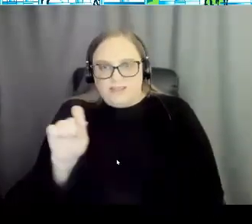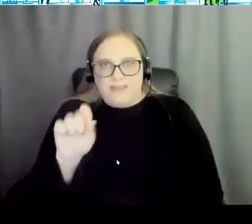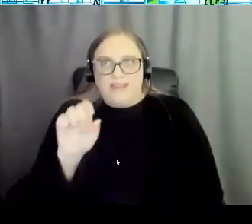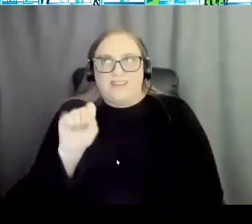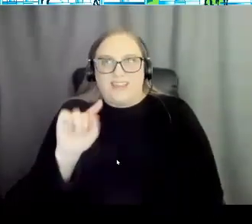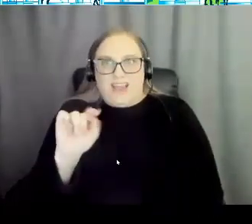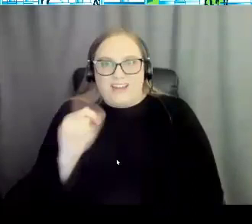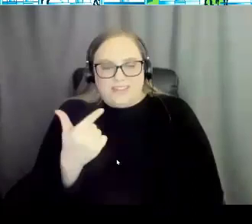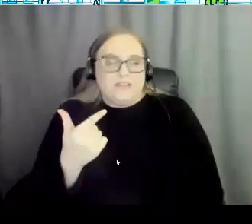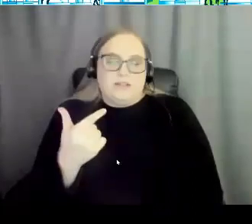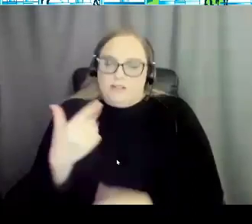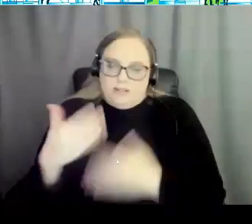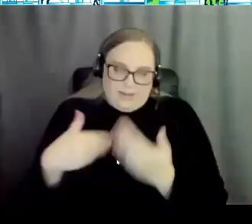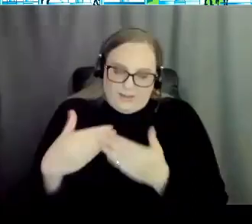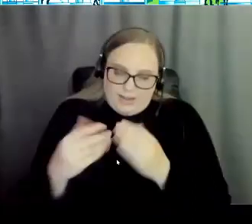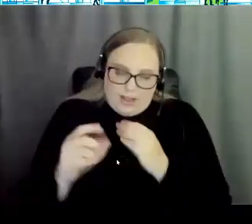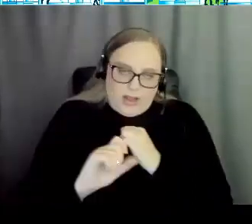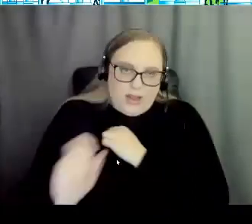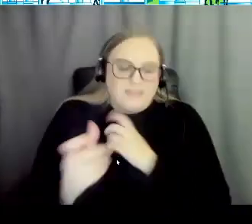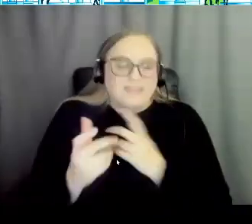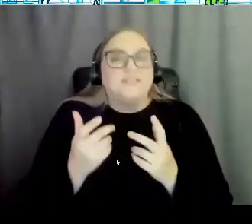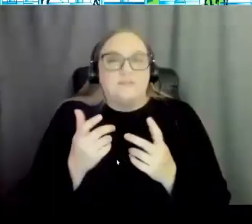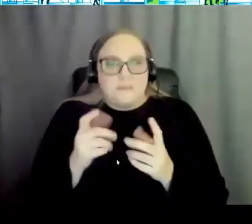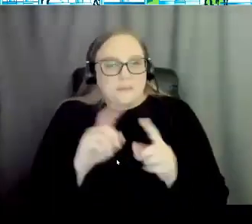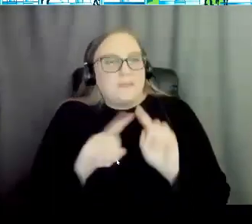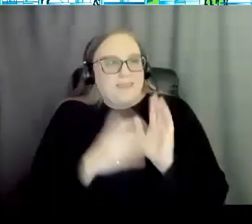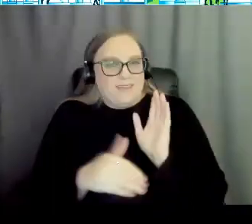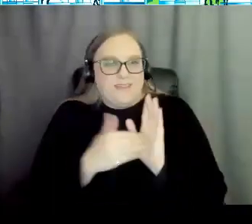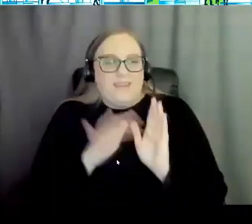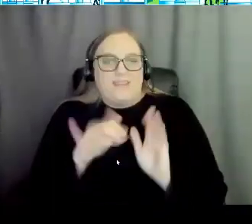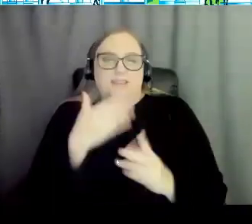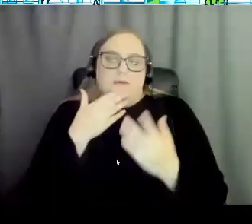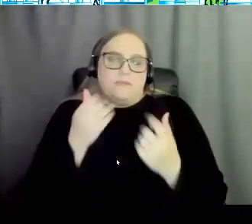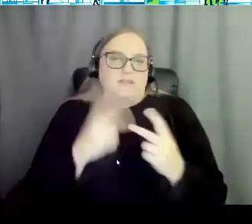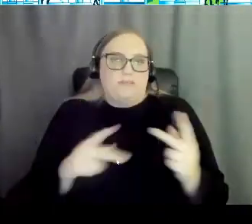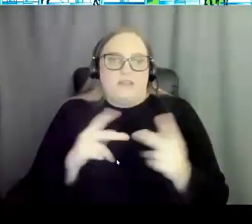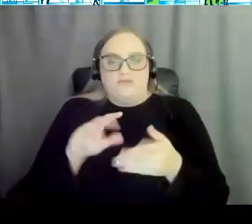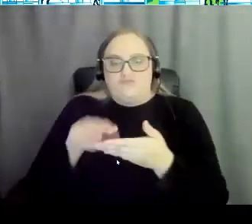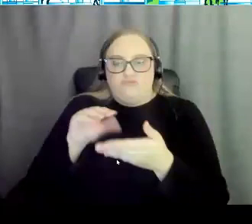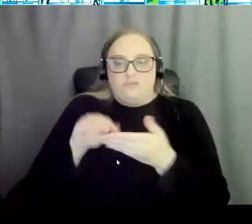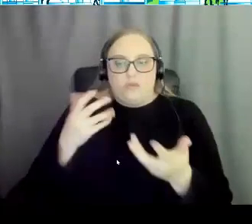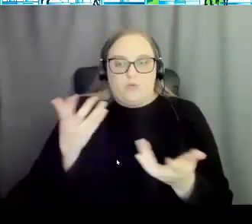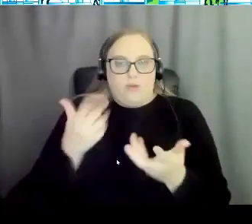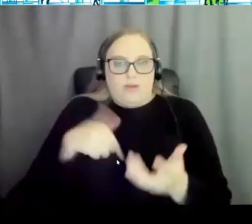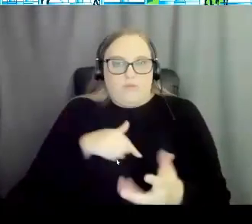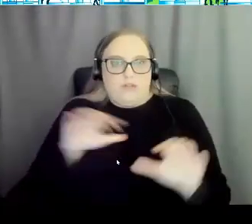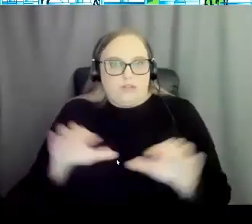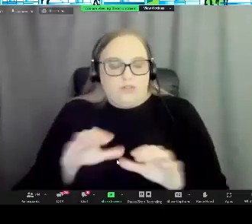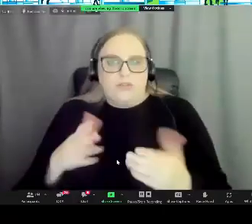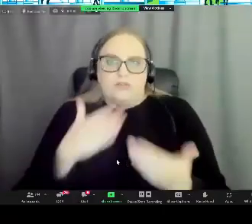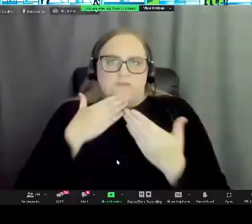Again, it rolls just right off the tongue. And so that'll be the best place to be learning what we're doing. And we appreciate that